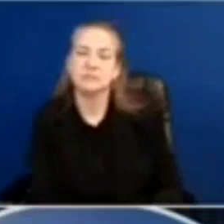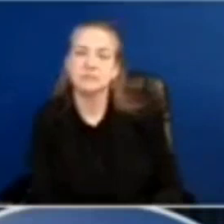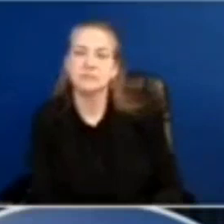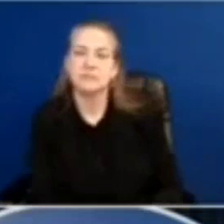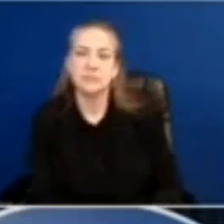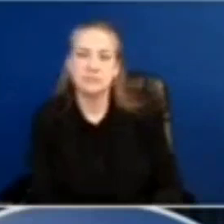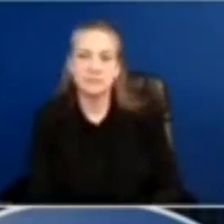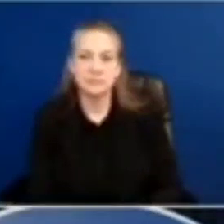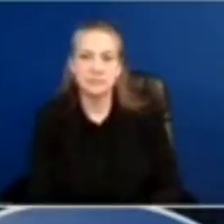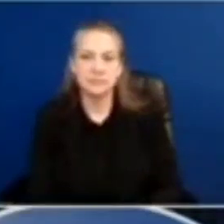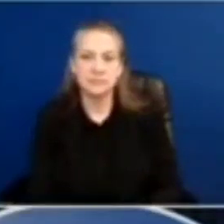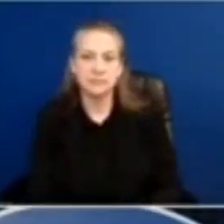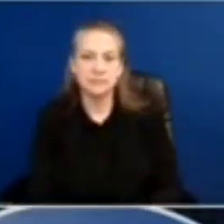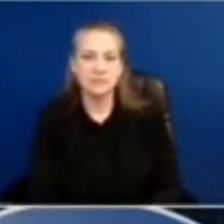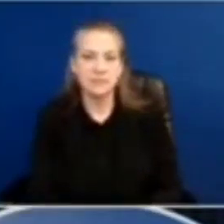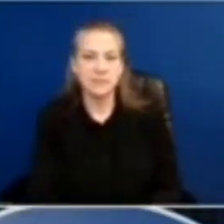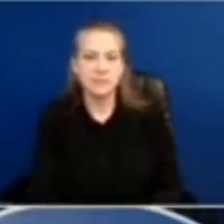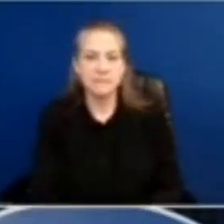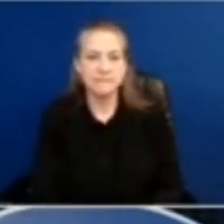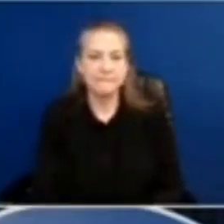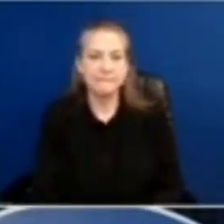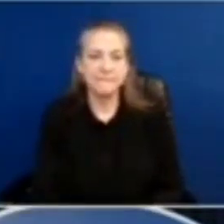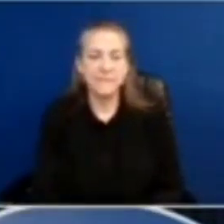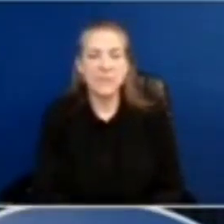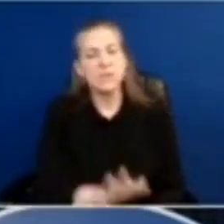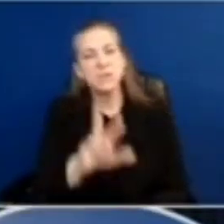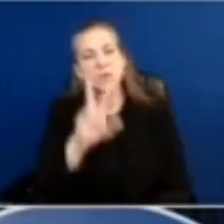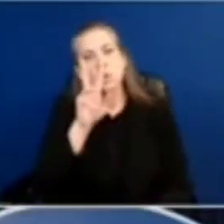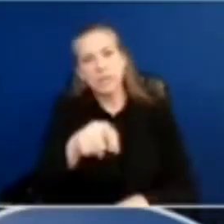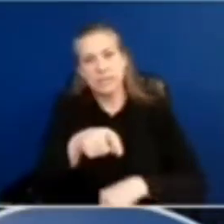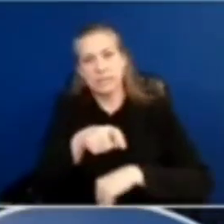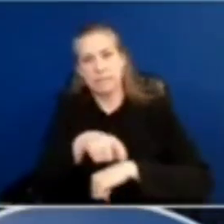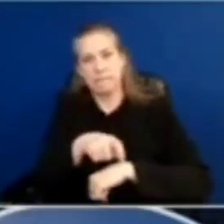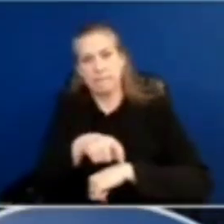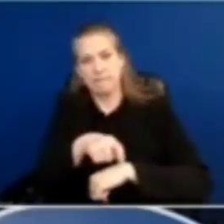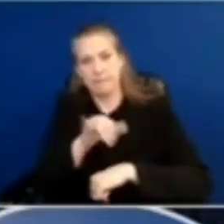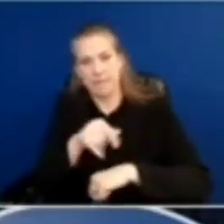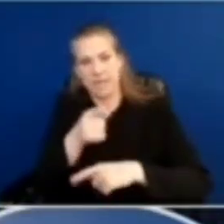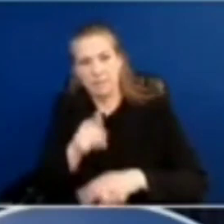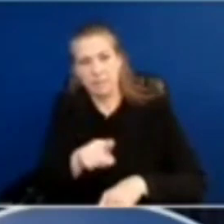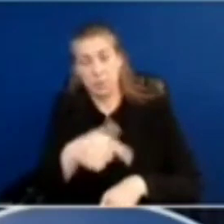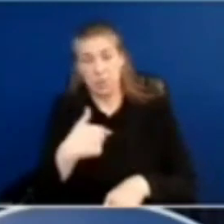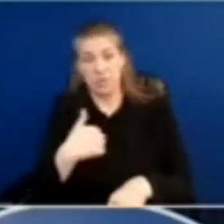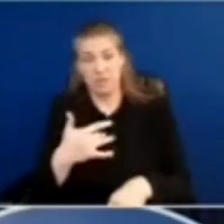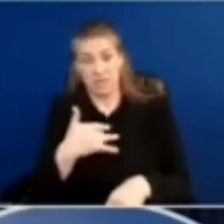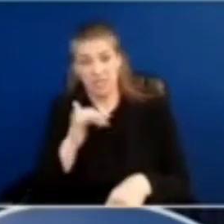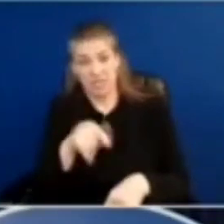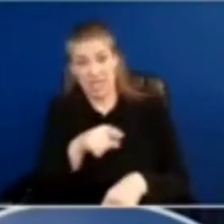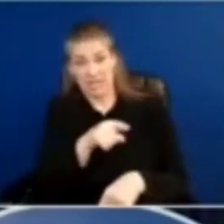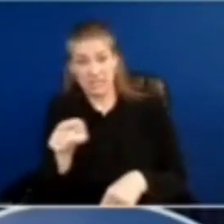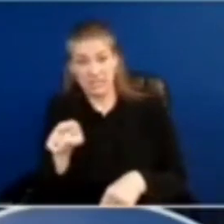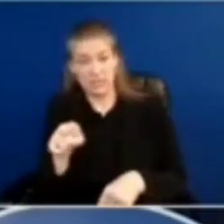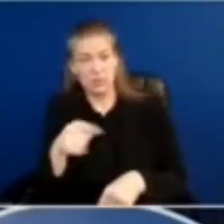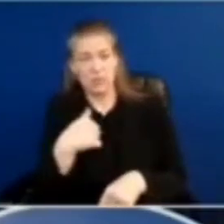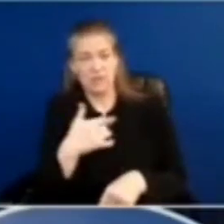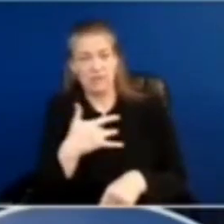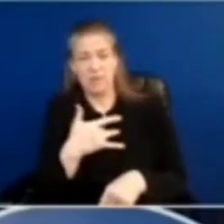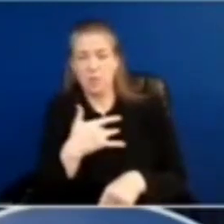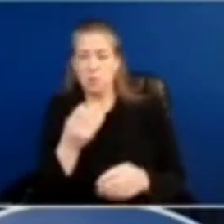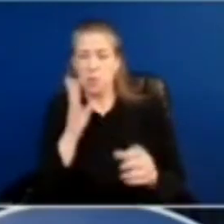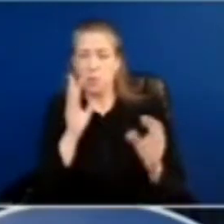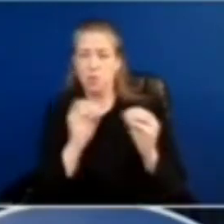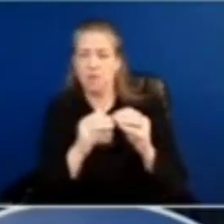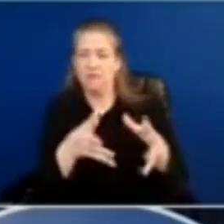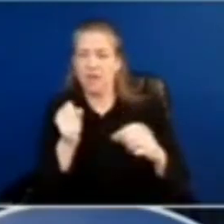at the next one, the timing, we think it may move faster than what's up here, but this is to give people an